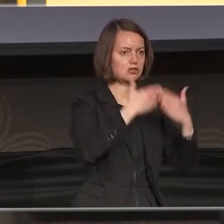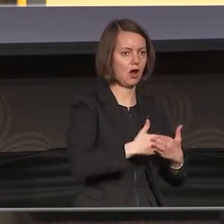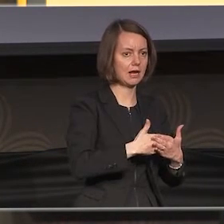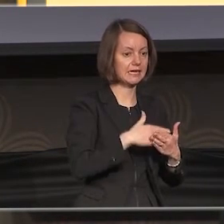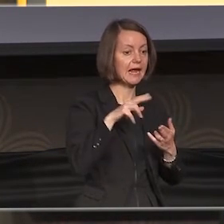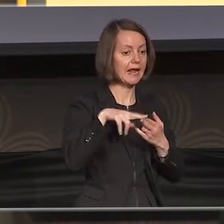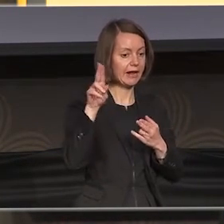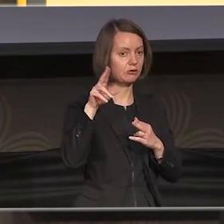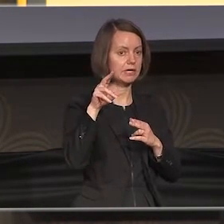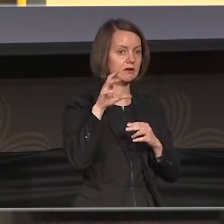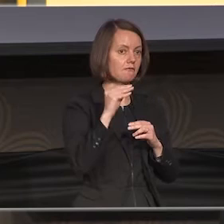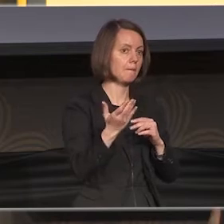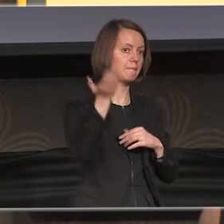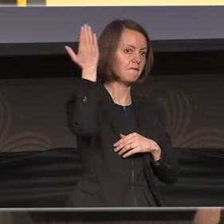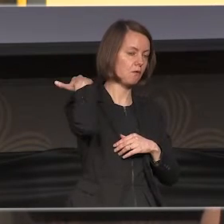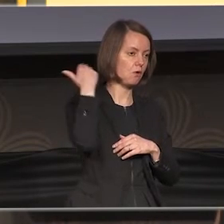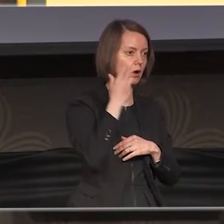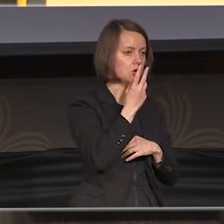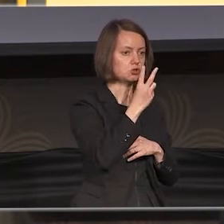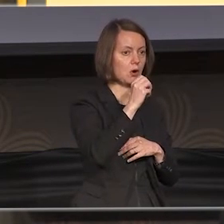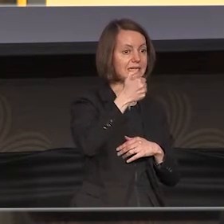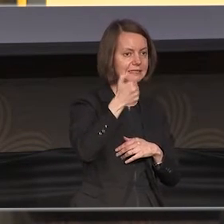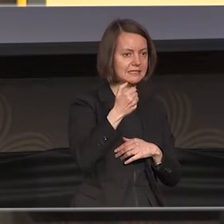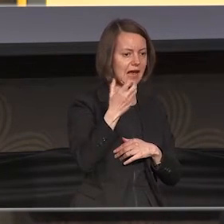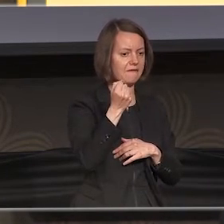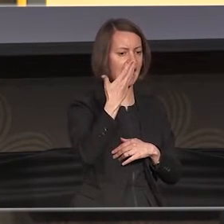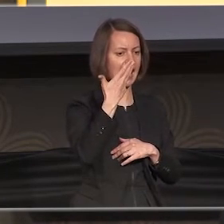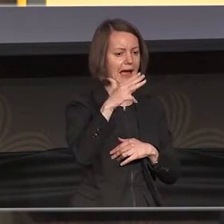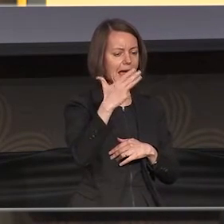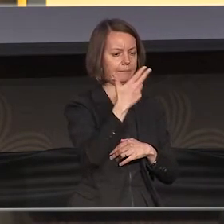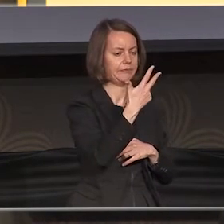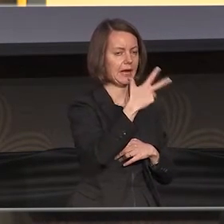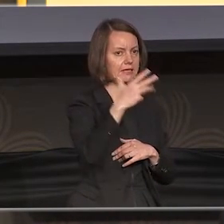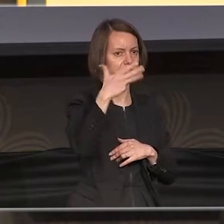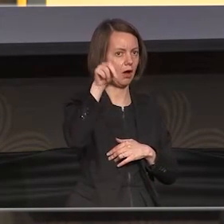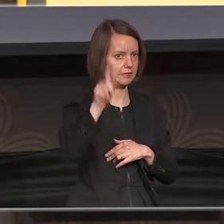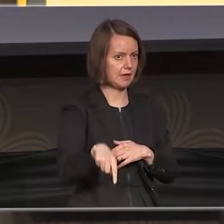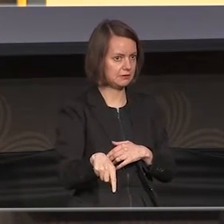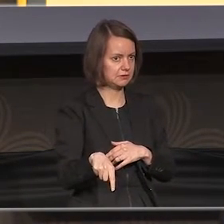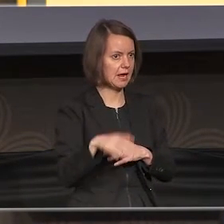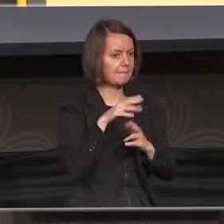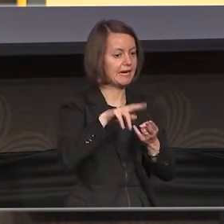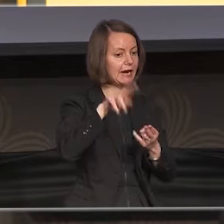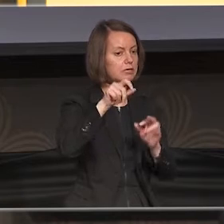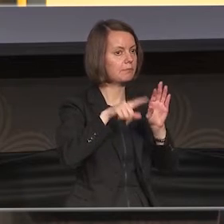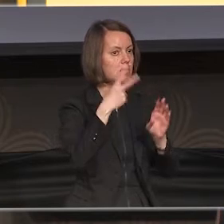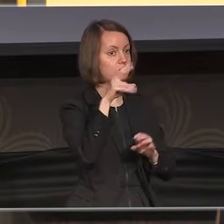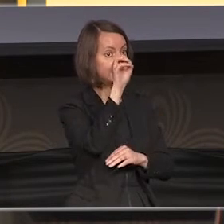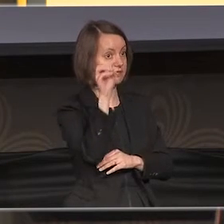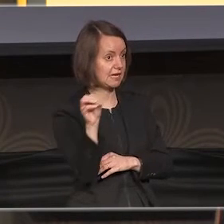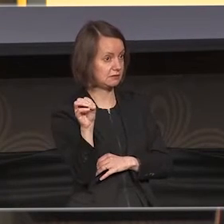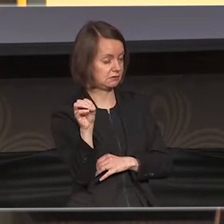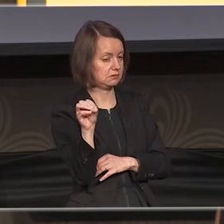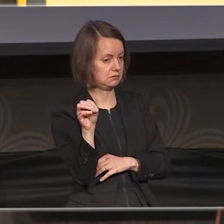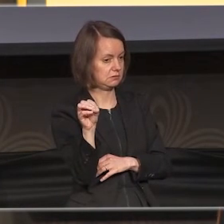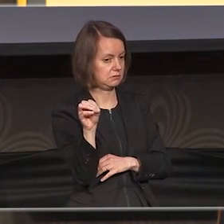up from 89,000 in 2006. The homelessness rate rose by 20%,